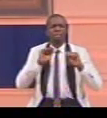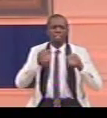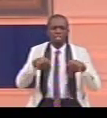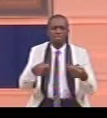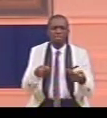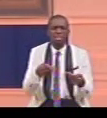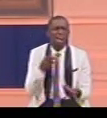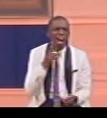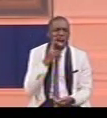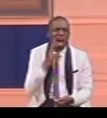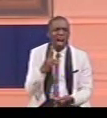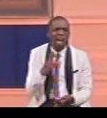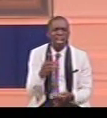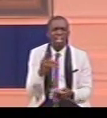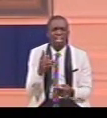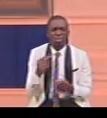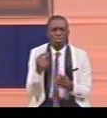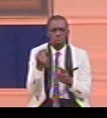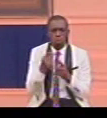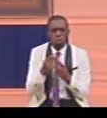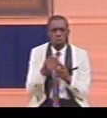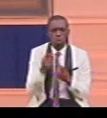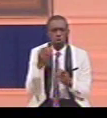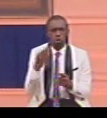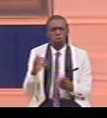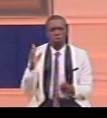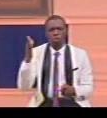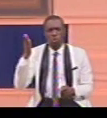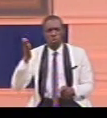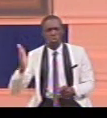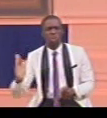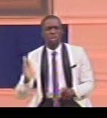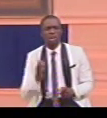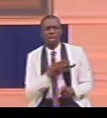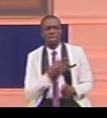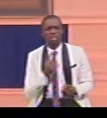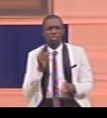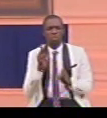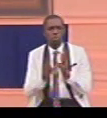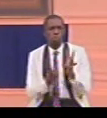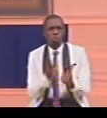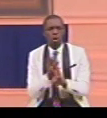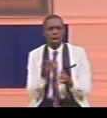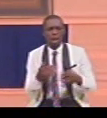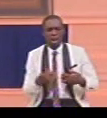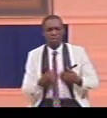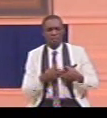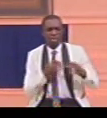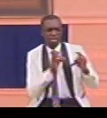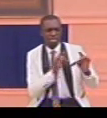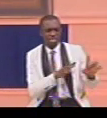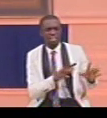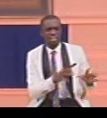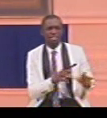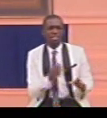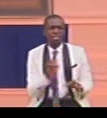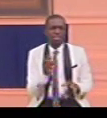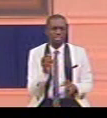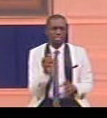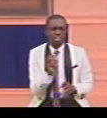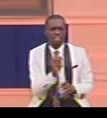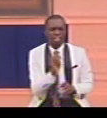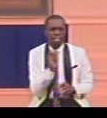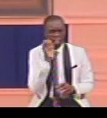of God the word of the father and the world has hated him and the world has heated her because he